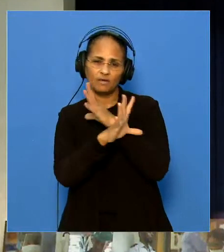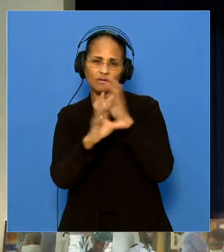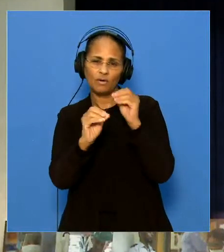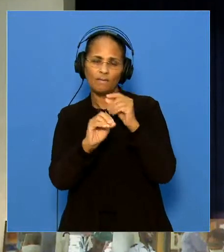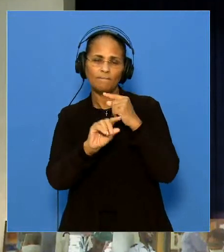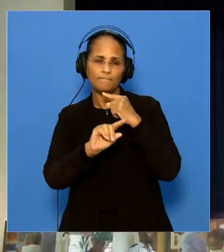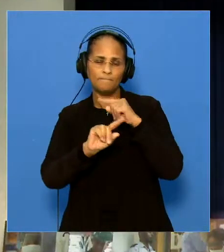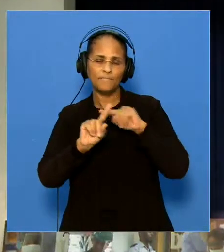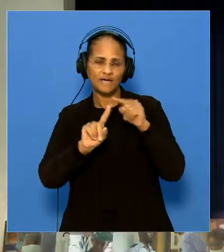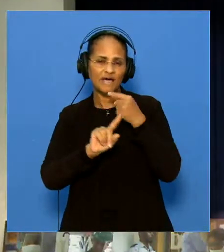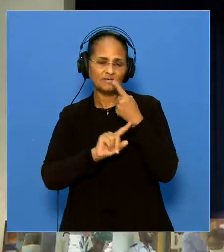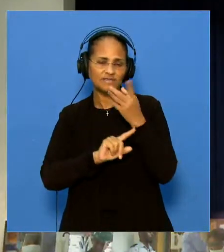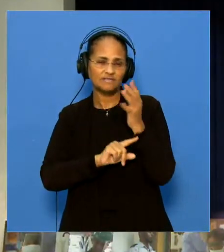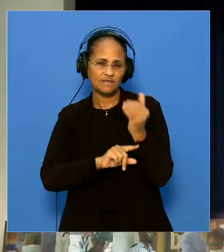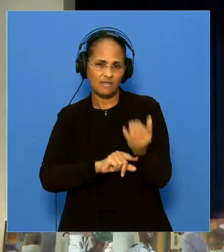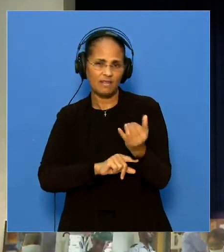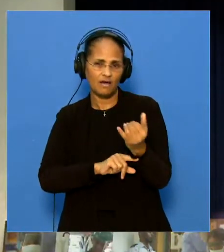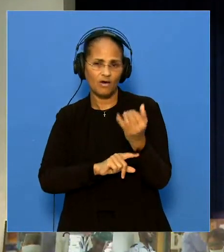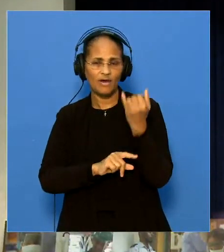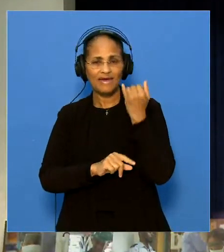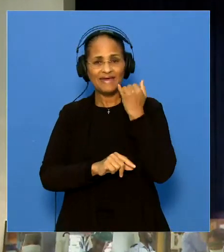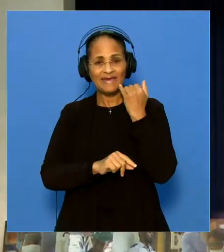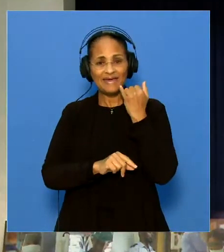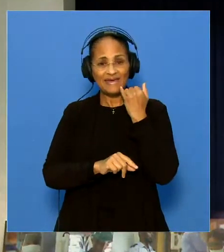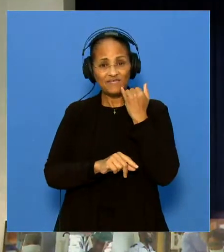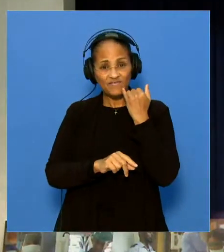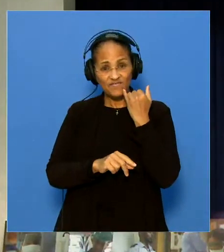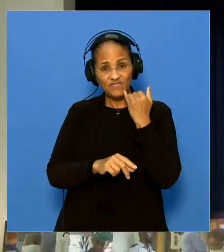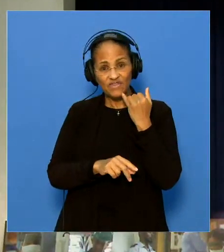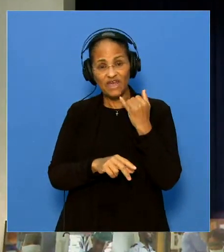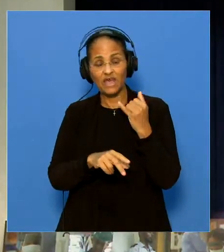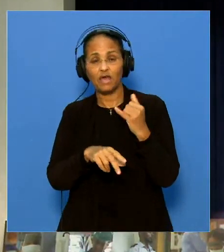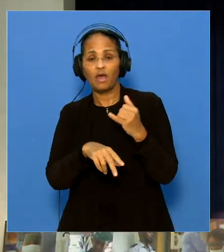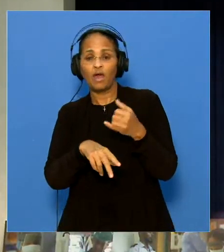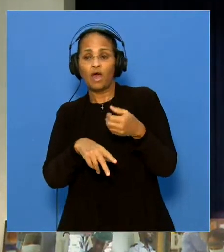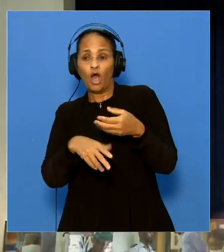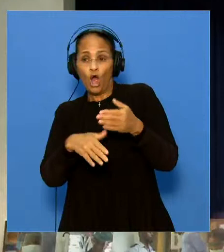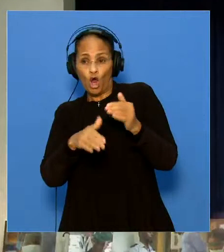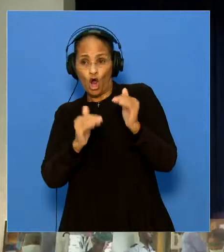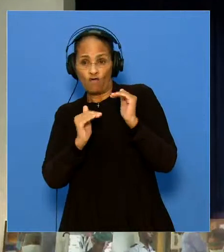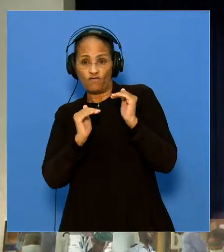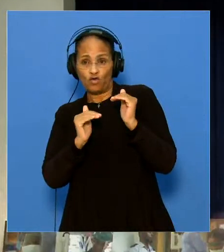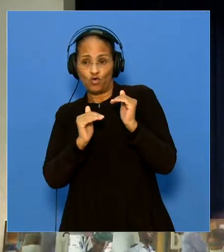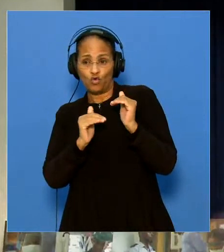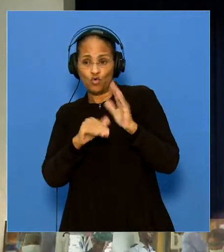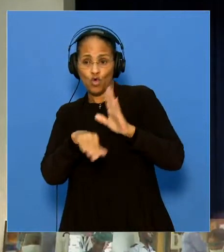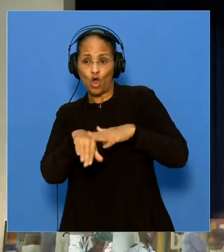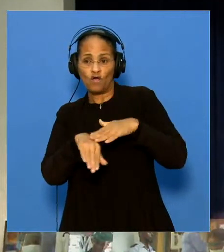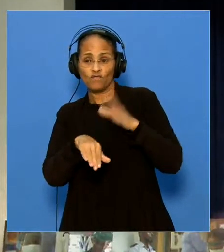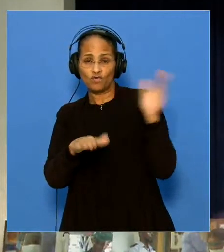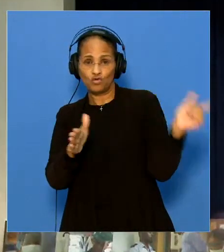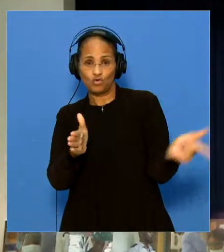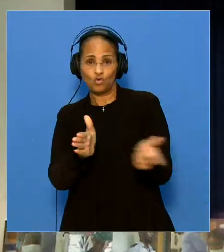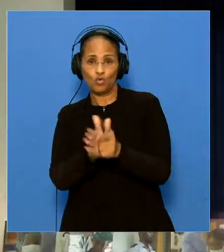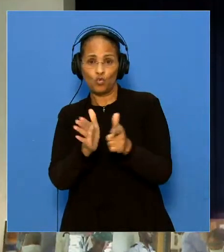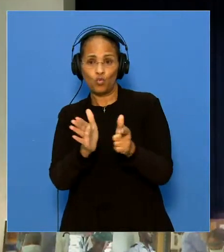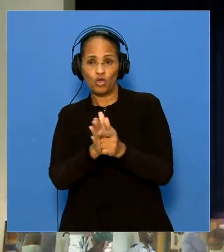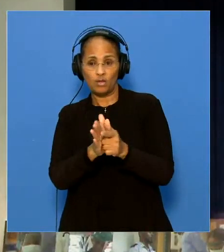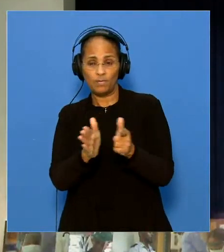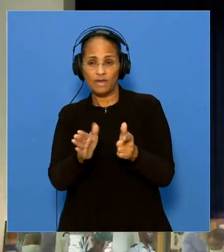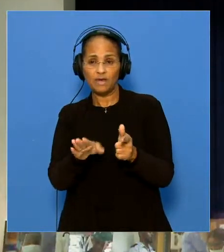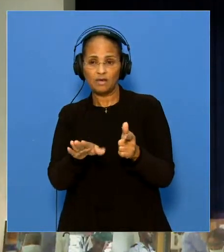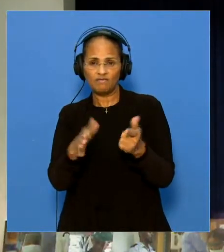answered. If the curfew is being considered, will it be lifted in time for New Year's Eve? People are